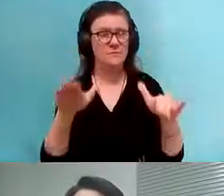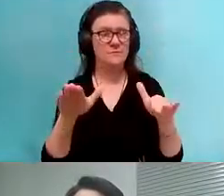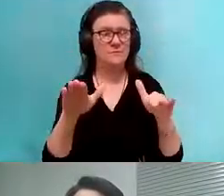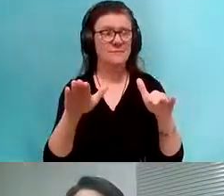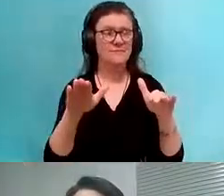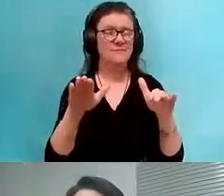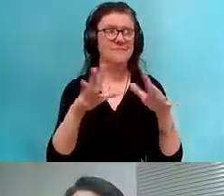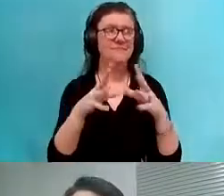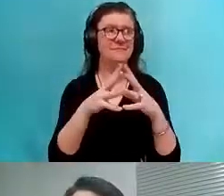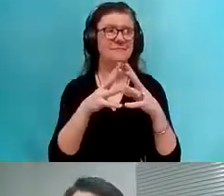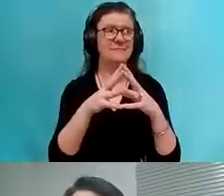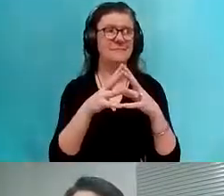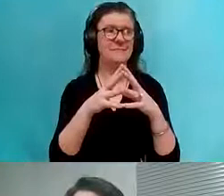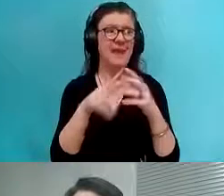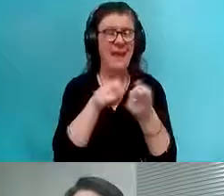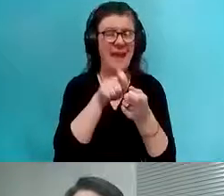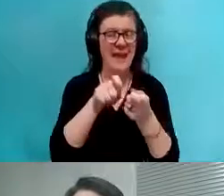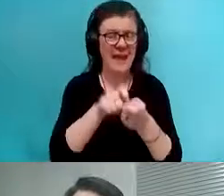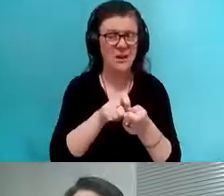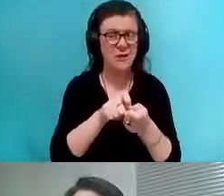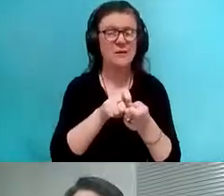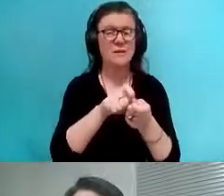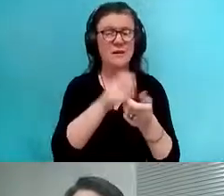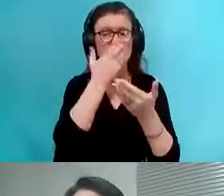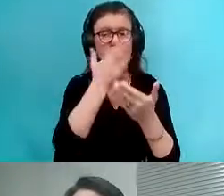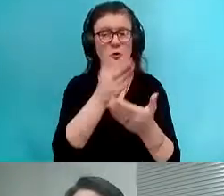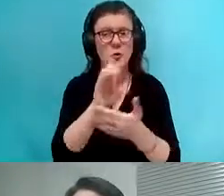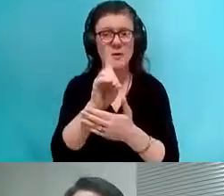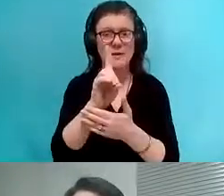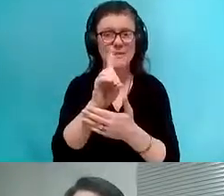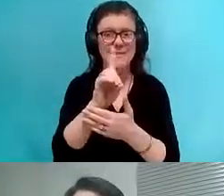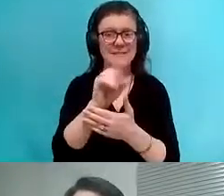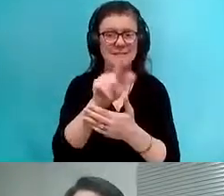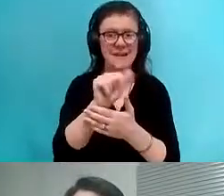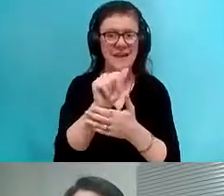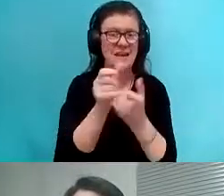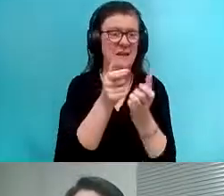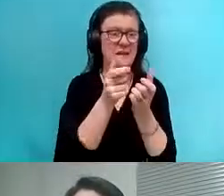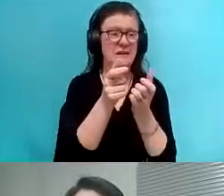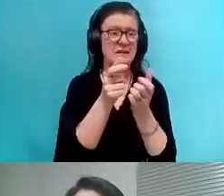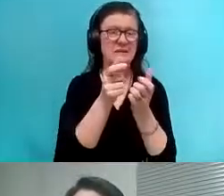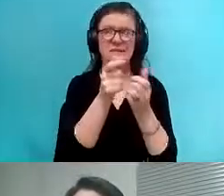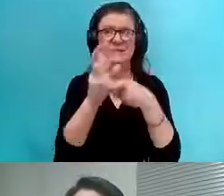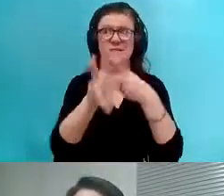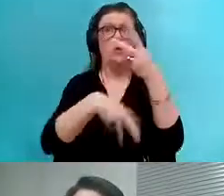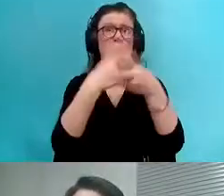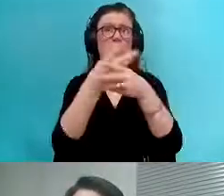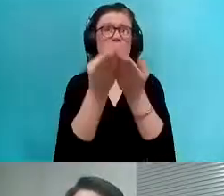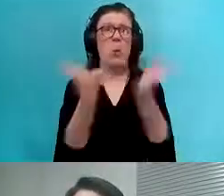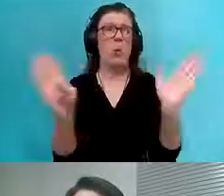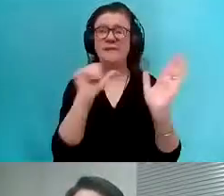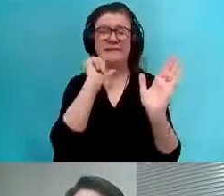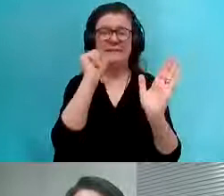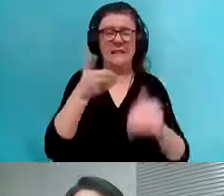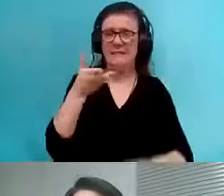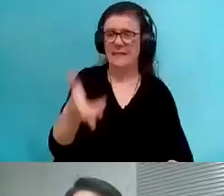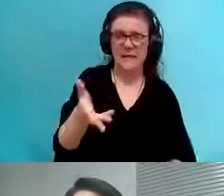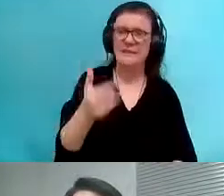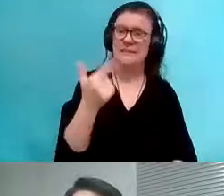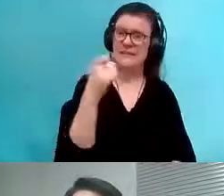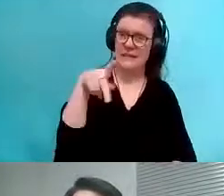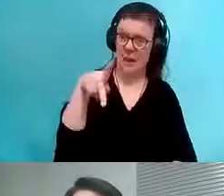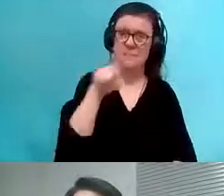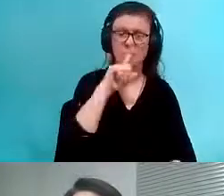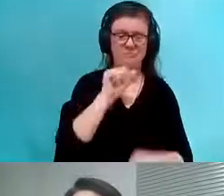and comparable data, specifically in health sector on disability globally. So this is a critical development issue